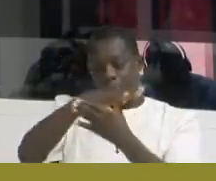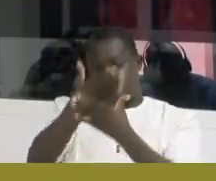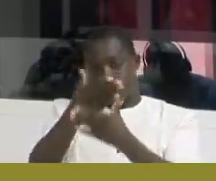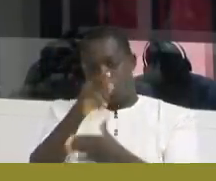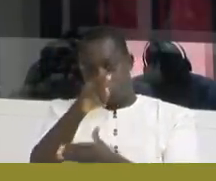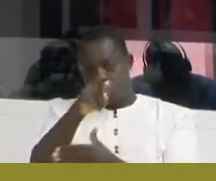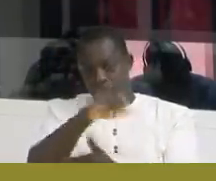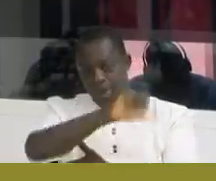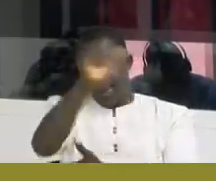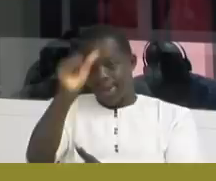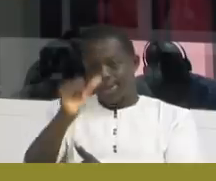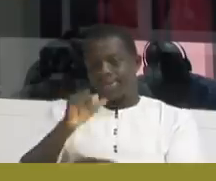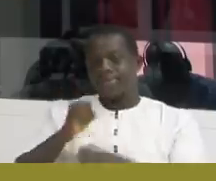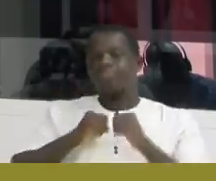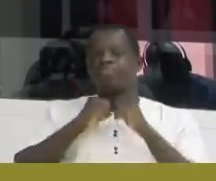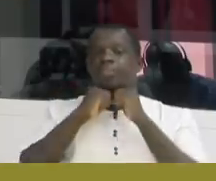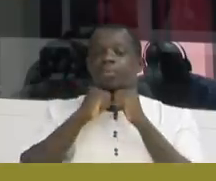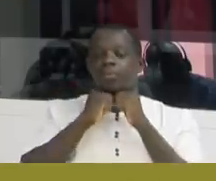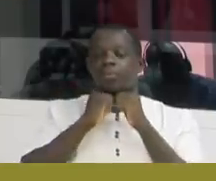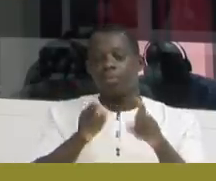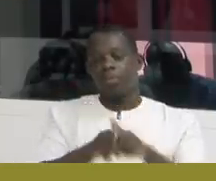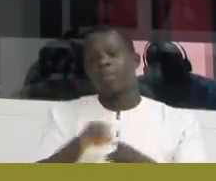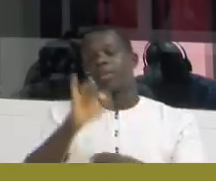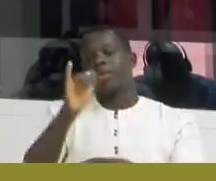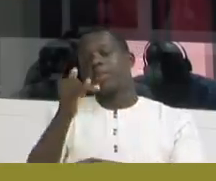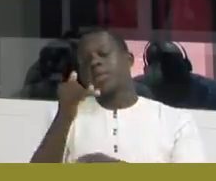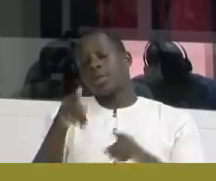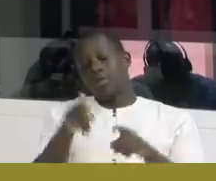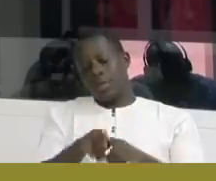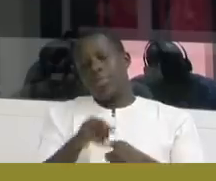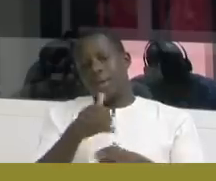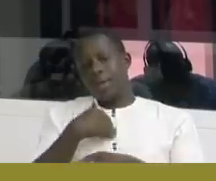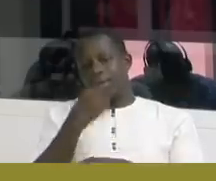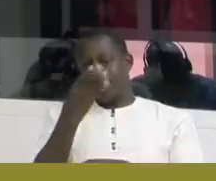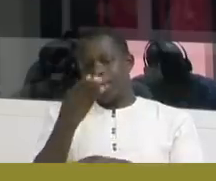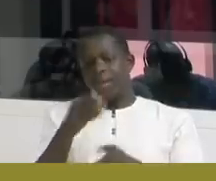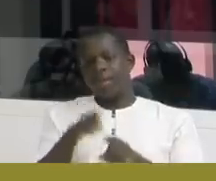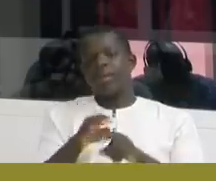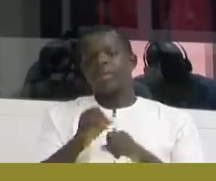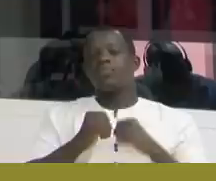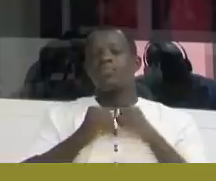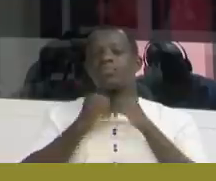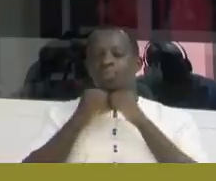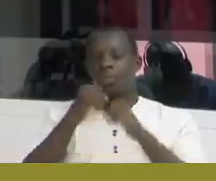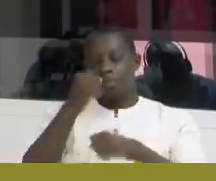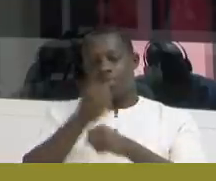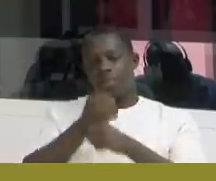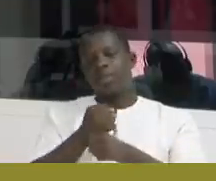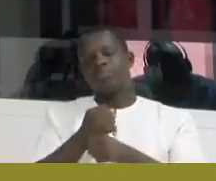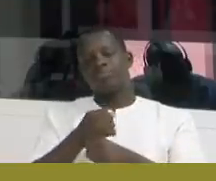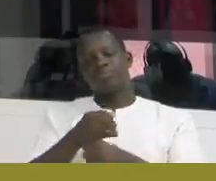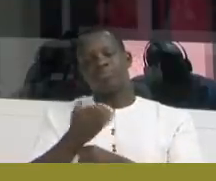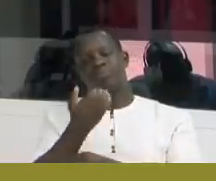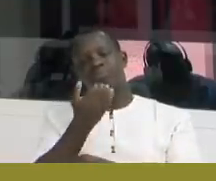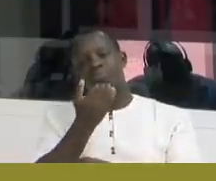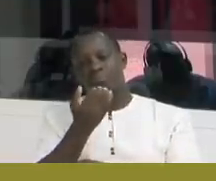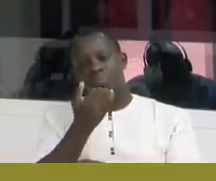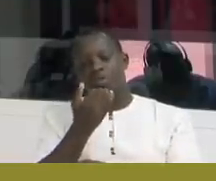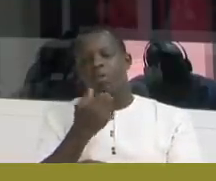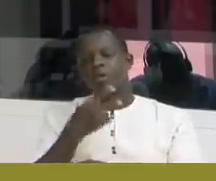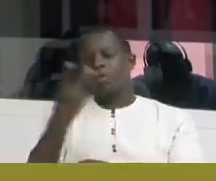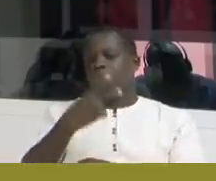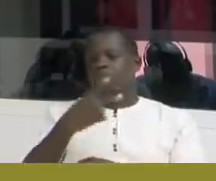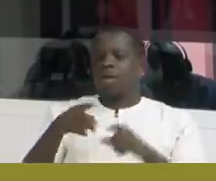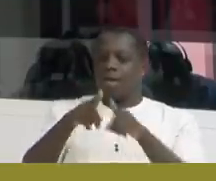period? Like I had said, he apologized, we made up, but my